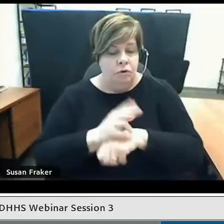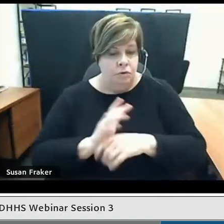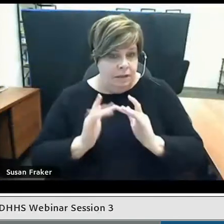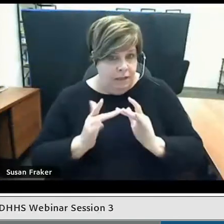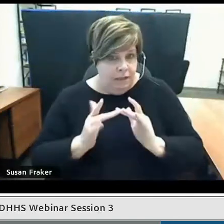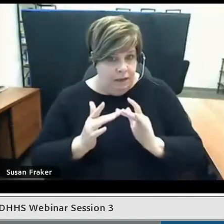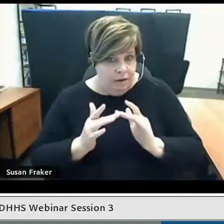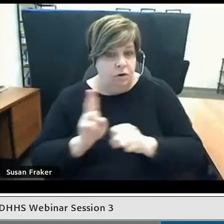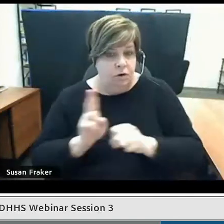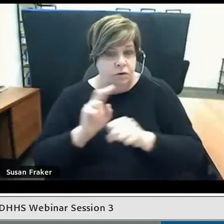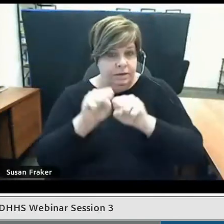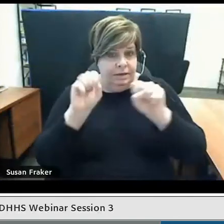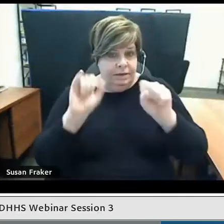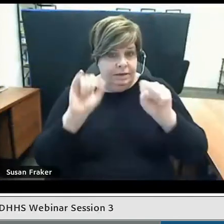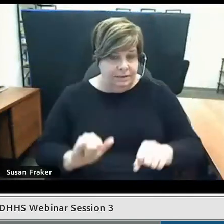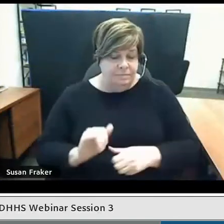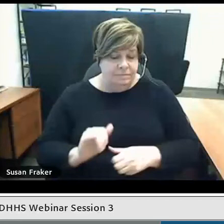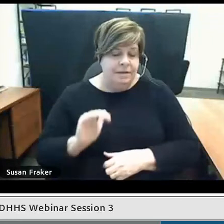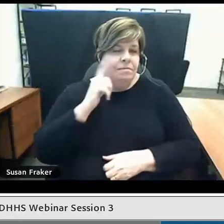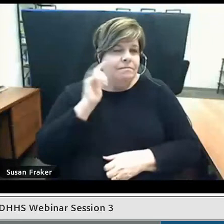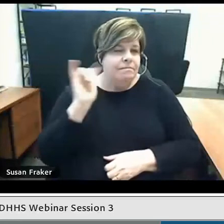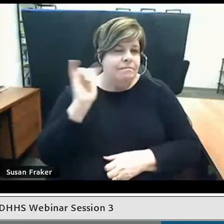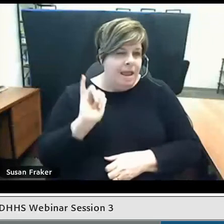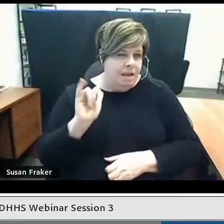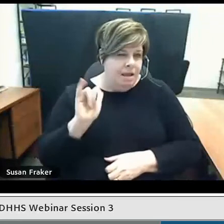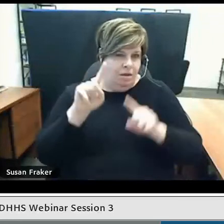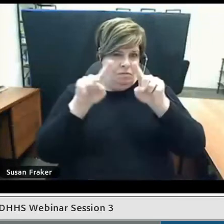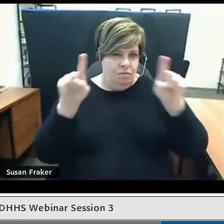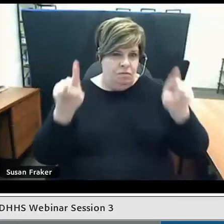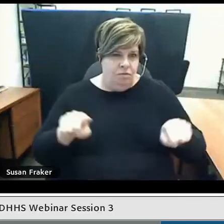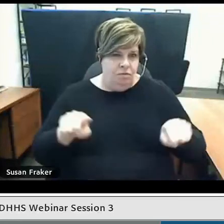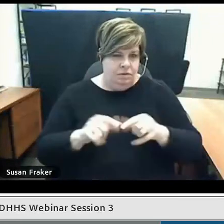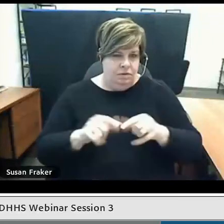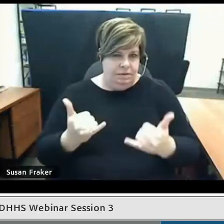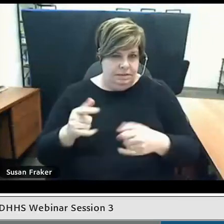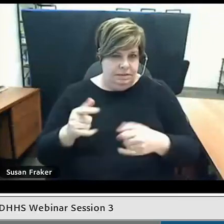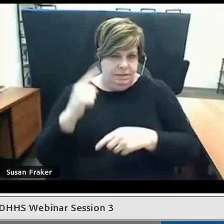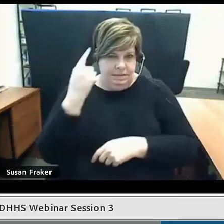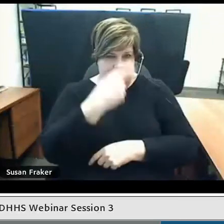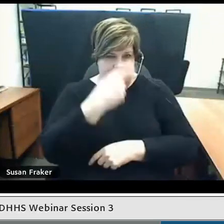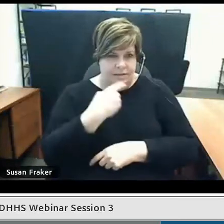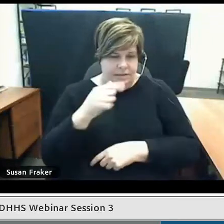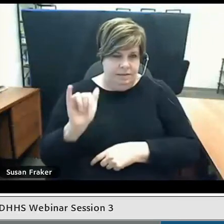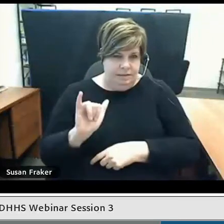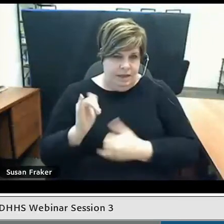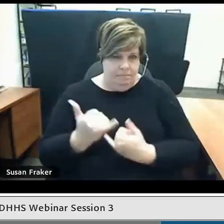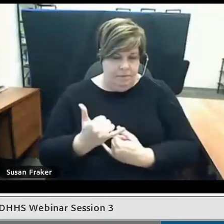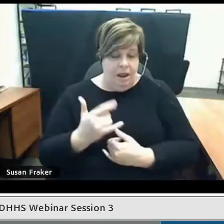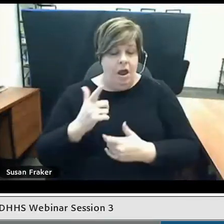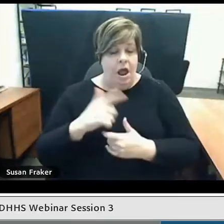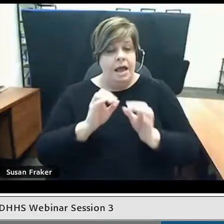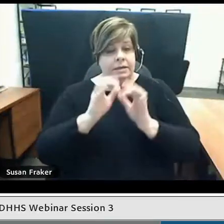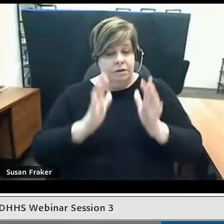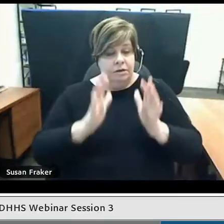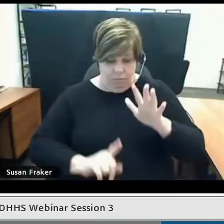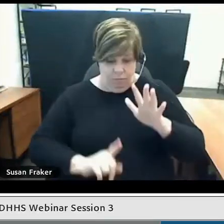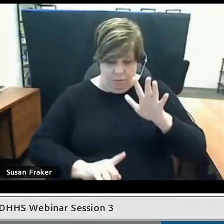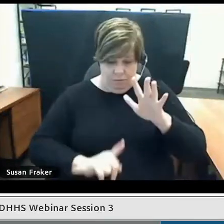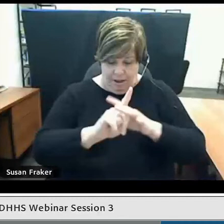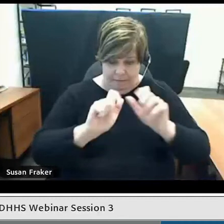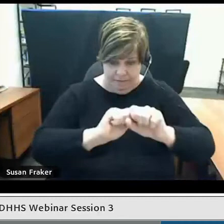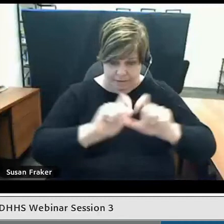a system maybe similar to what we have now, an interpreter would come on screen, and as I speak, the interpreter